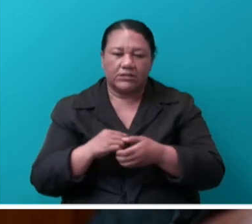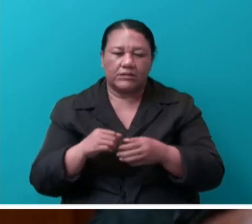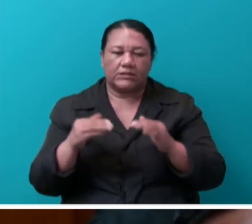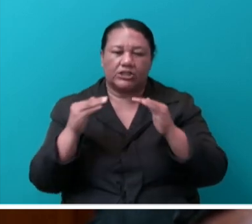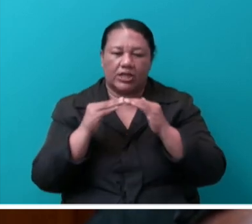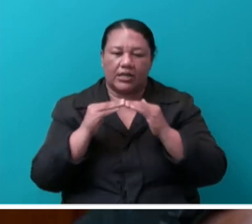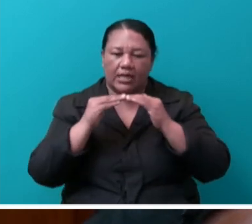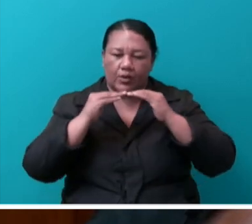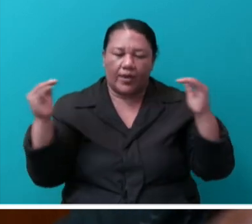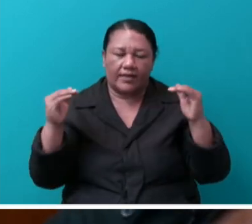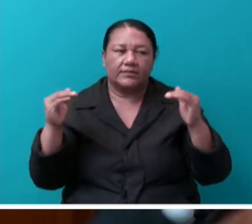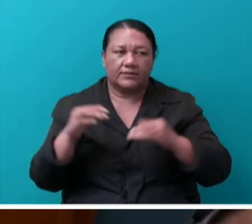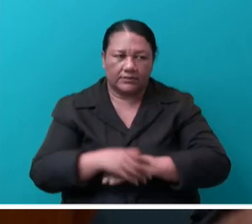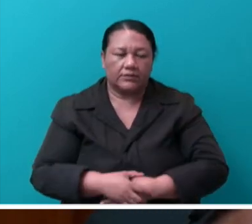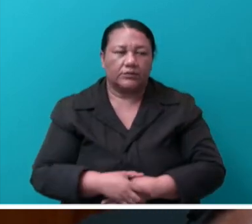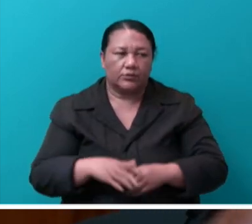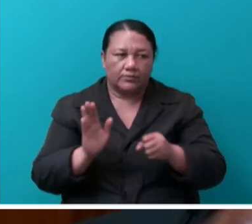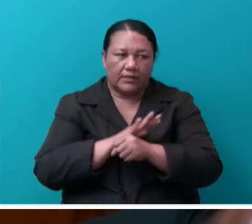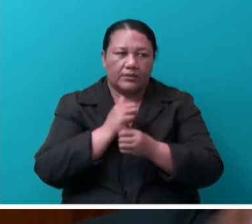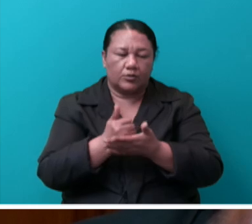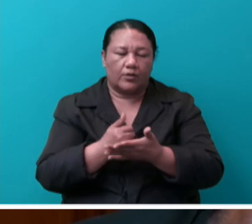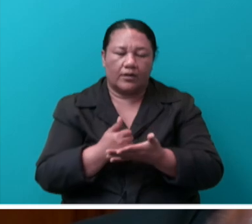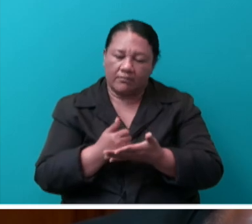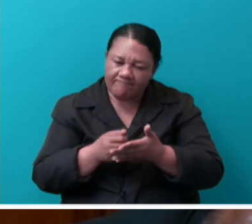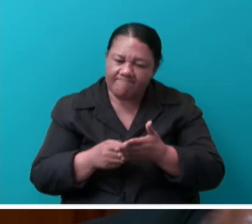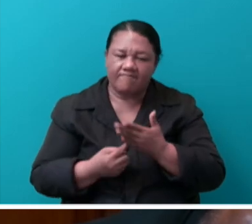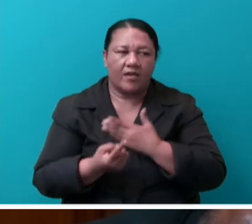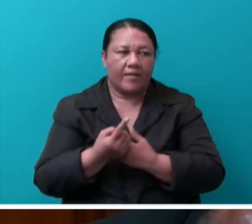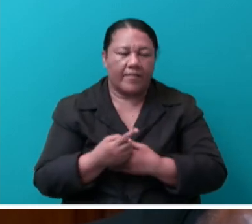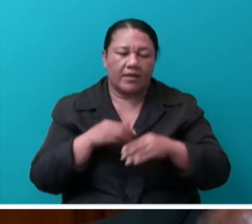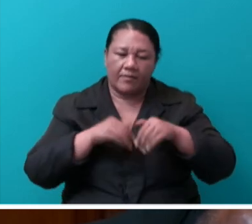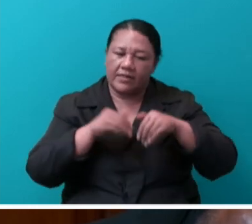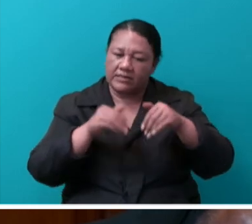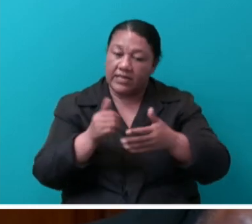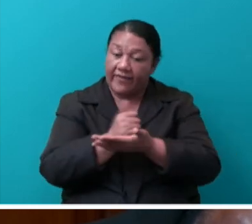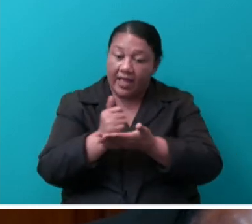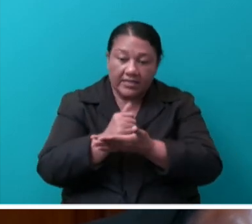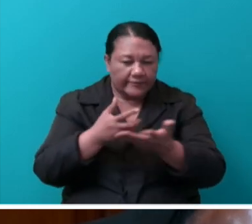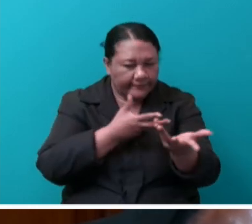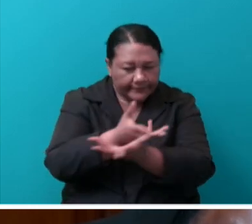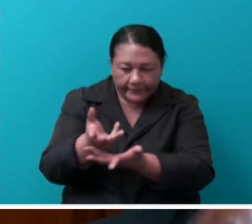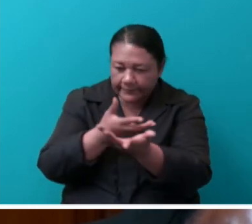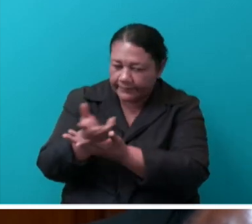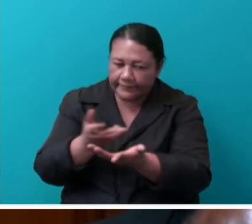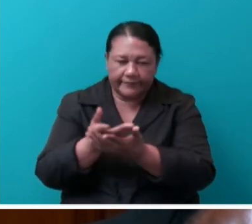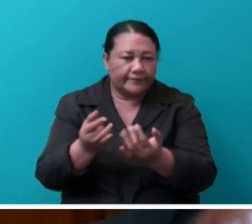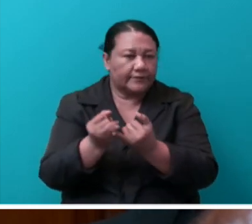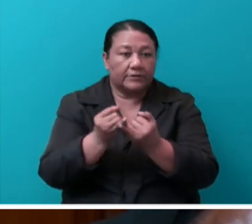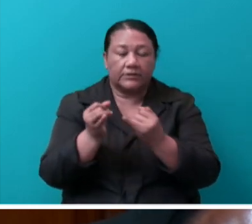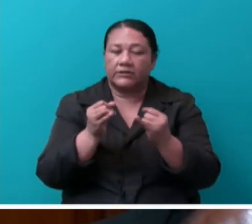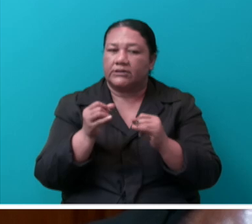and women's empowerment. Our active participation in the conference and the discussions have been significant and